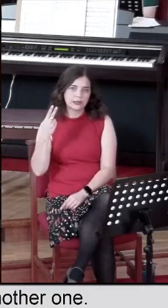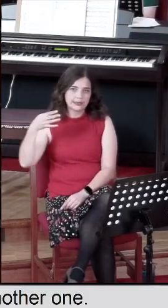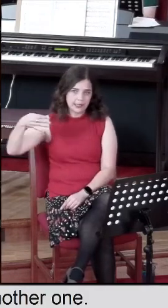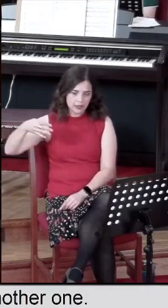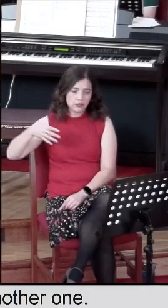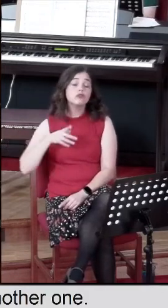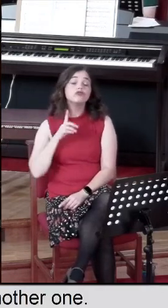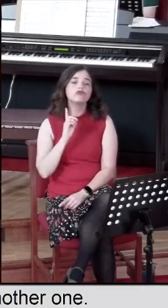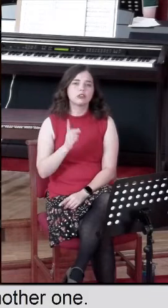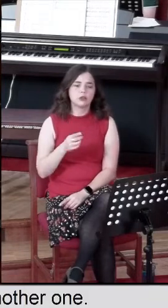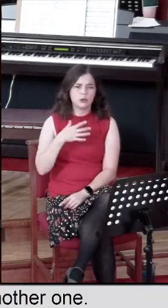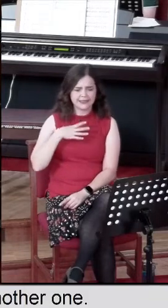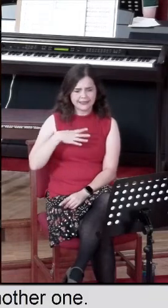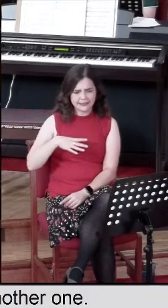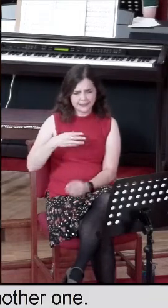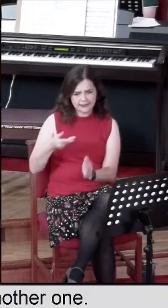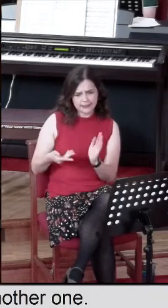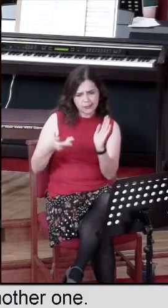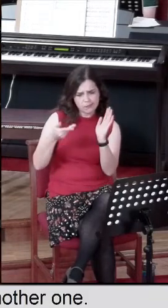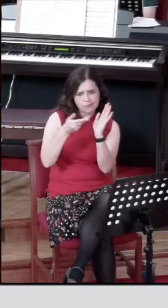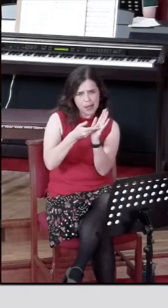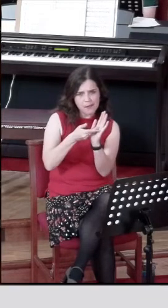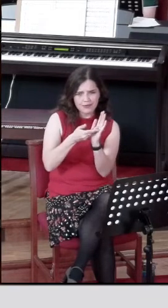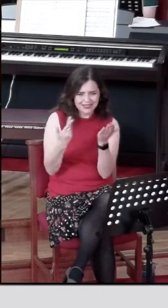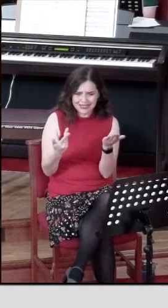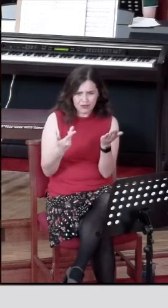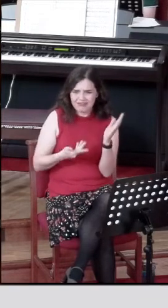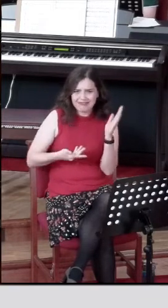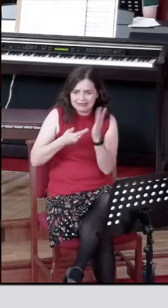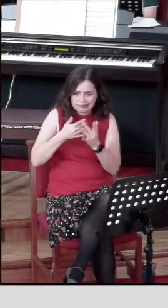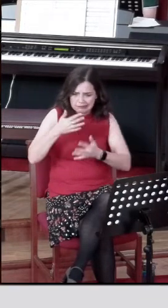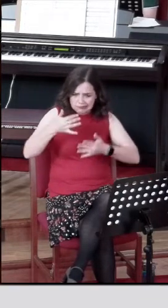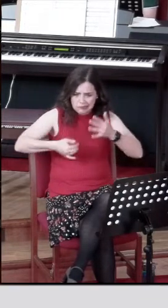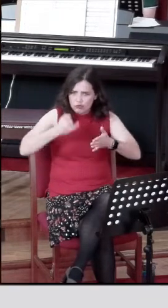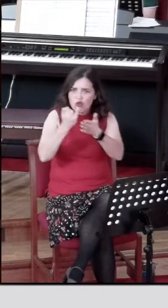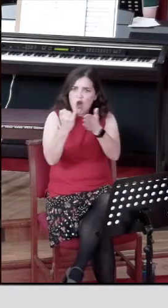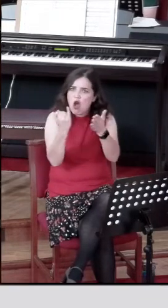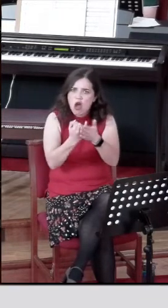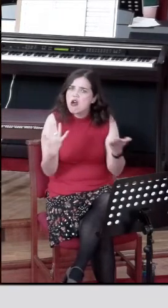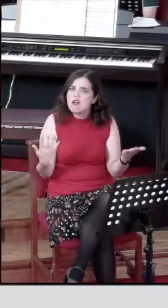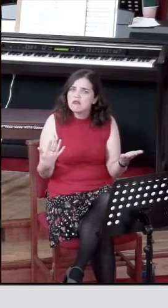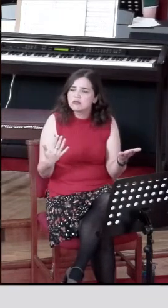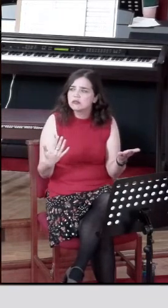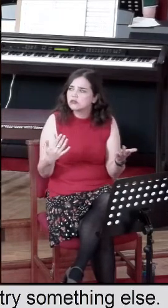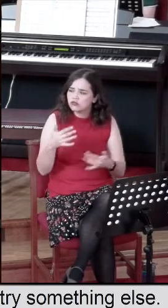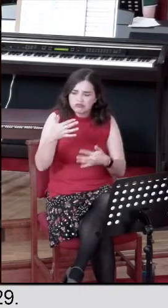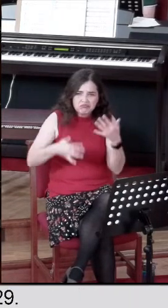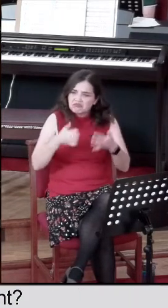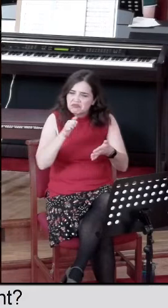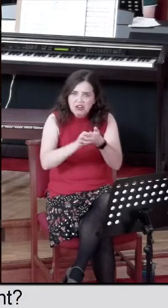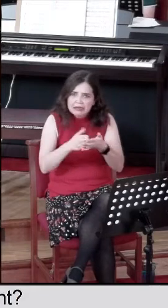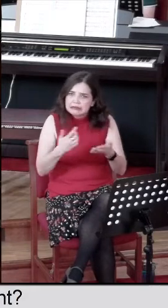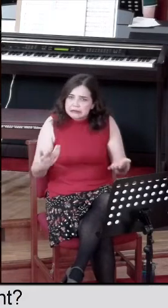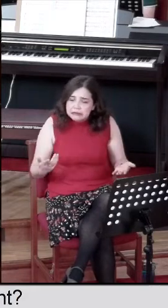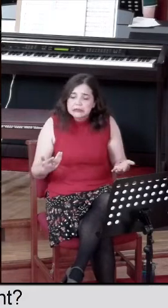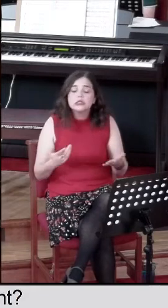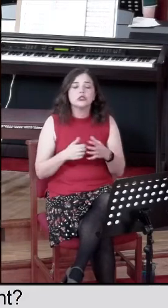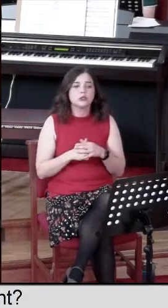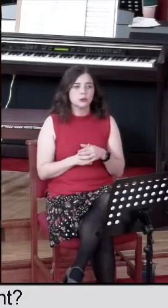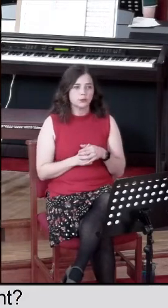You need something there so it adds up, because it doesn't add up as it is. Some bright sparks here. Just a